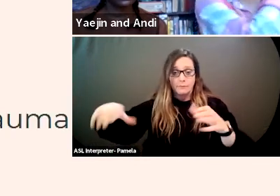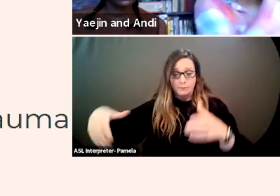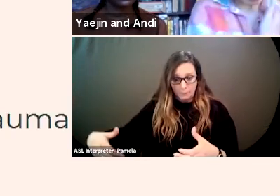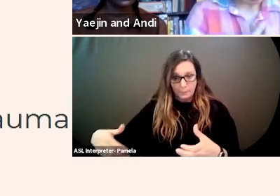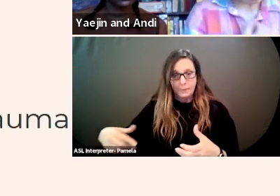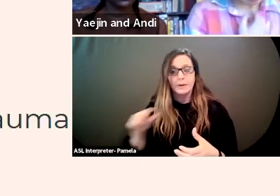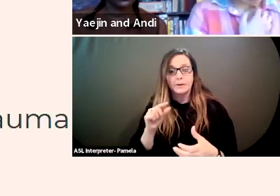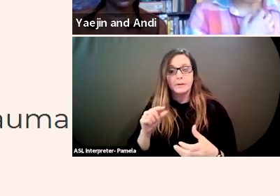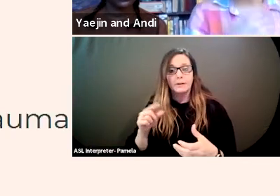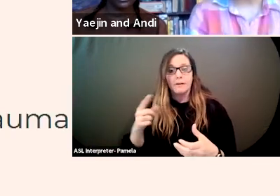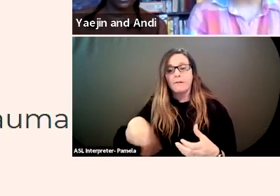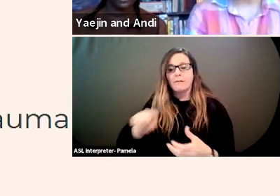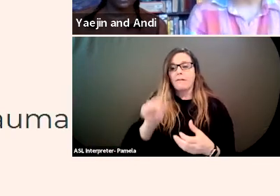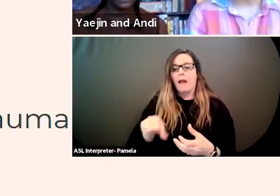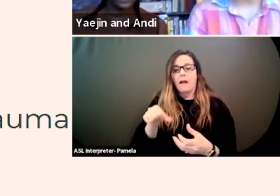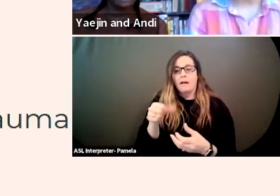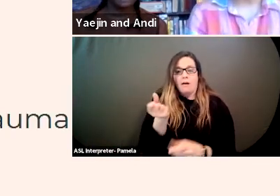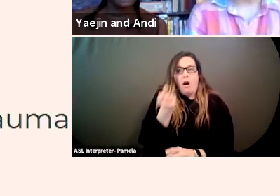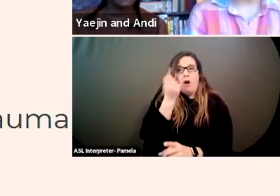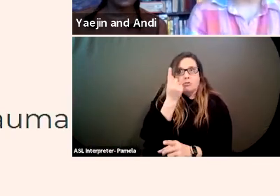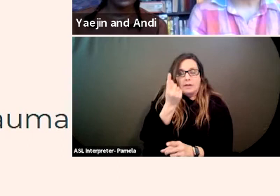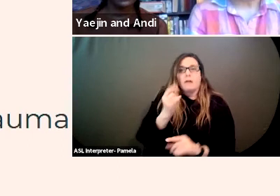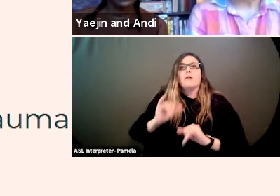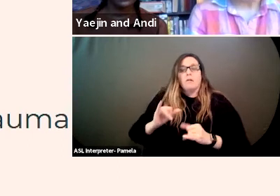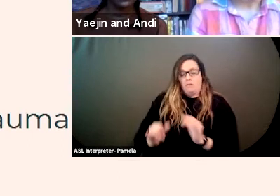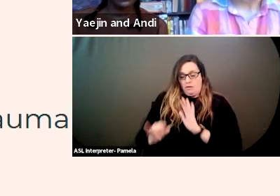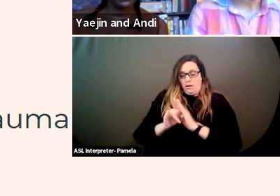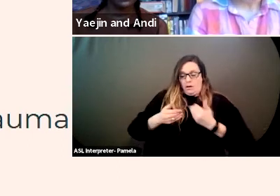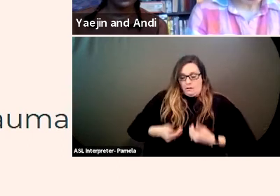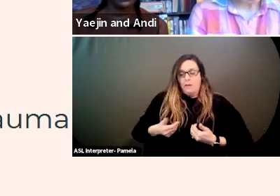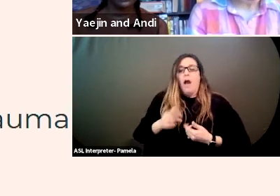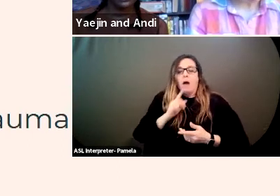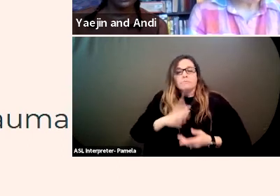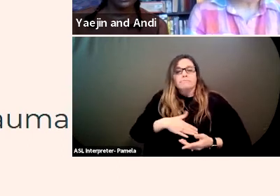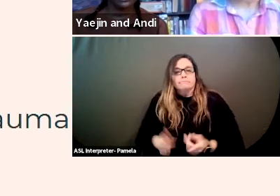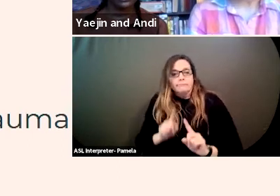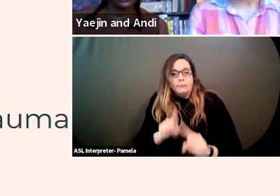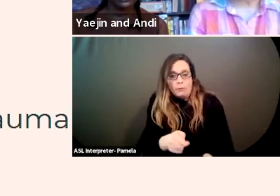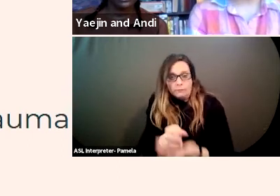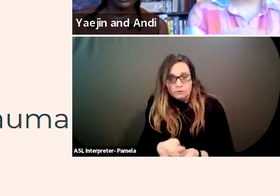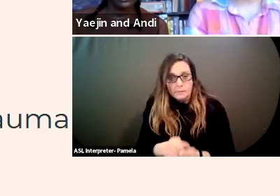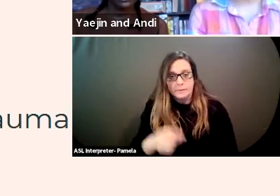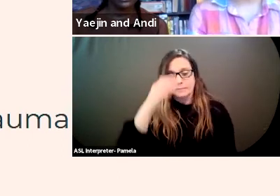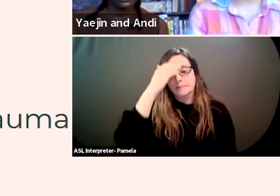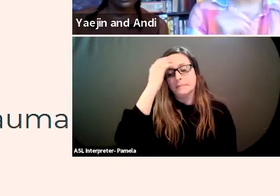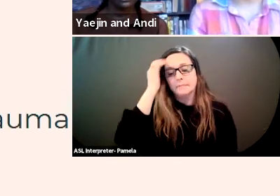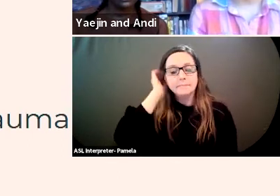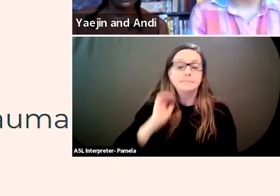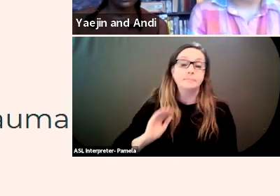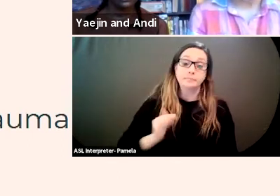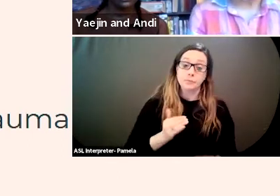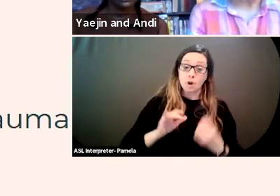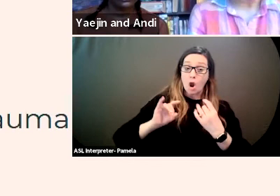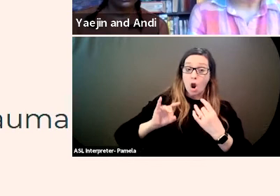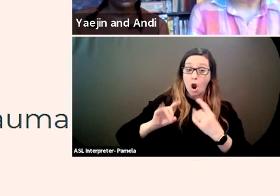So for our methods, we used data from the 2019 Sex Now survey to analyze the relationships between experiences of